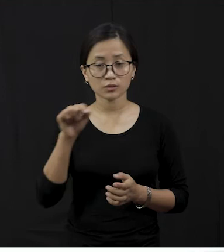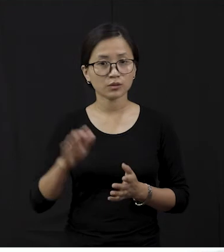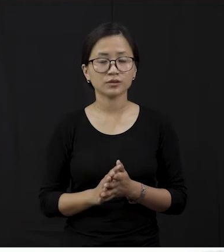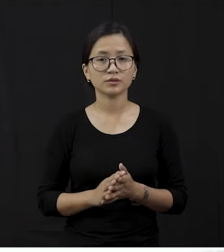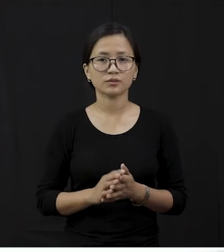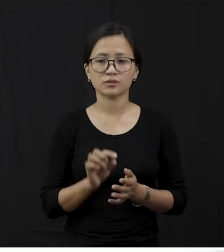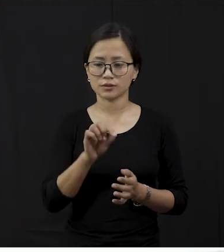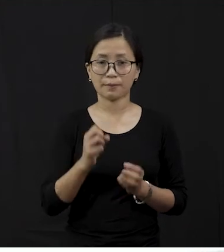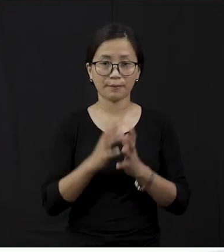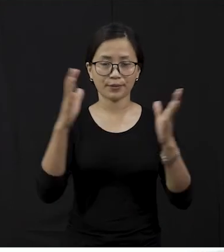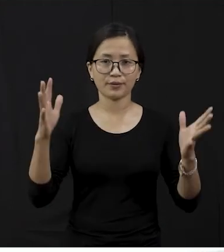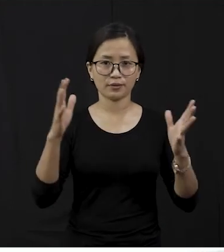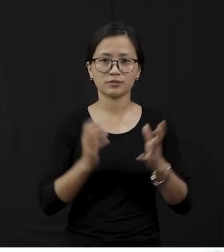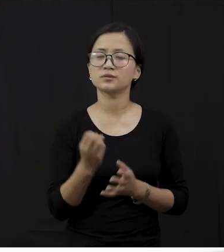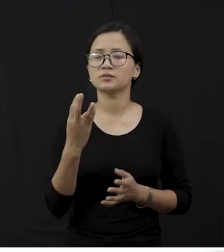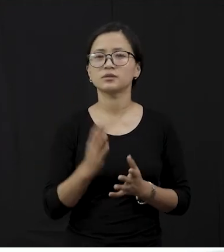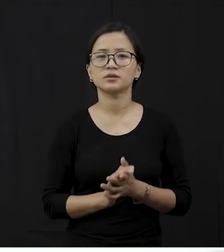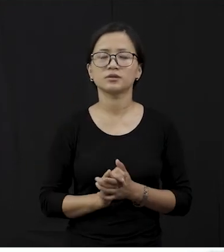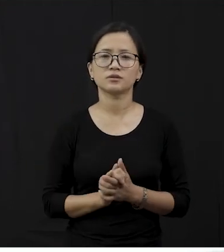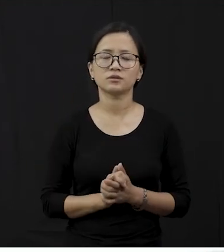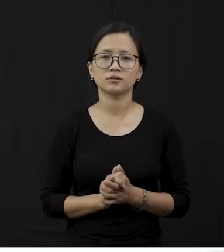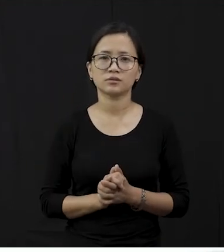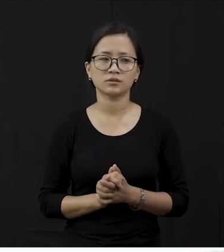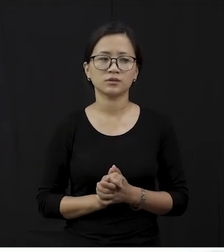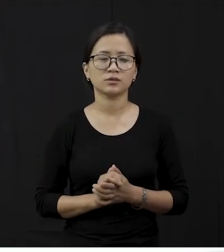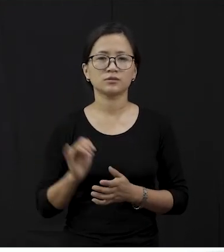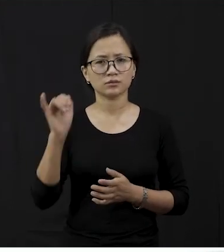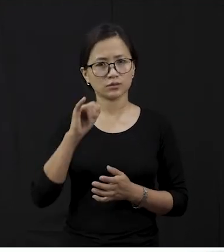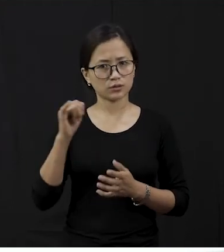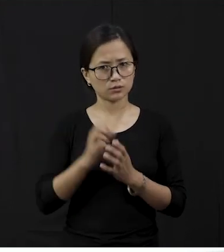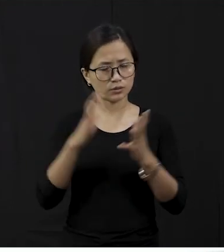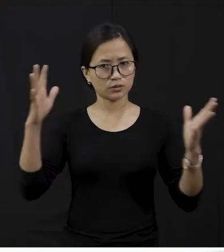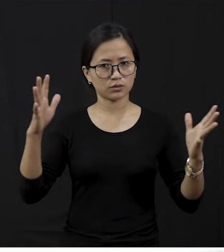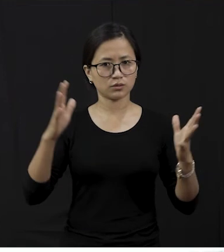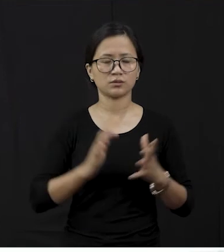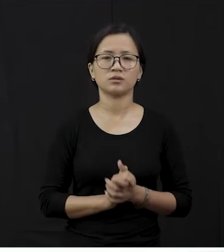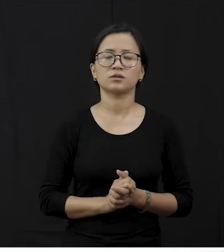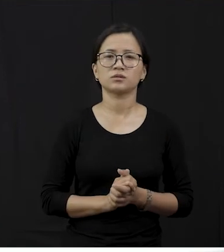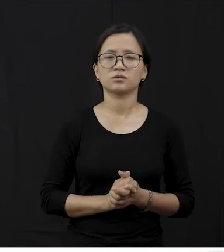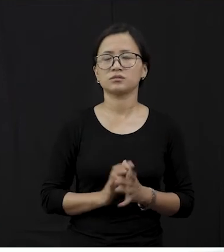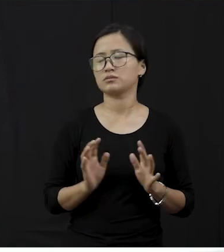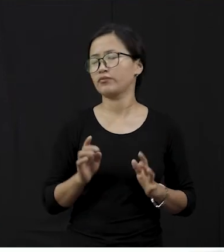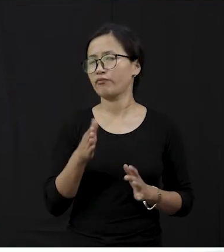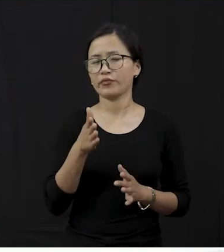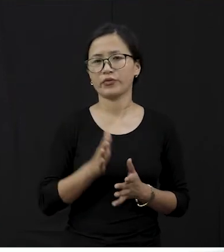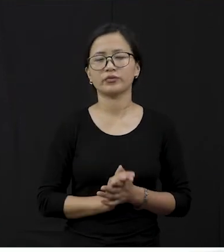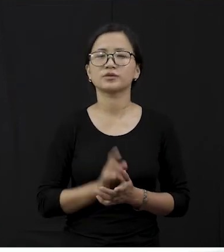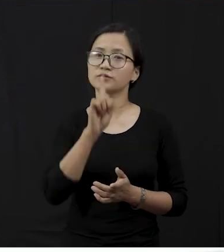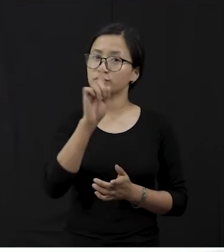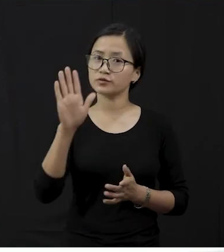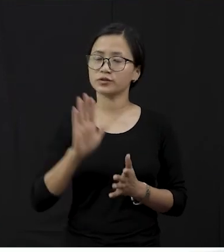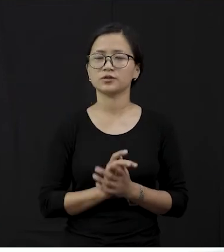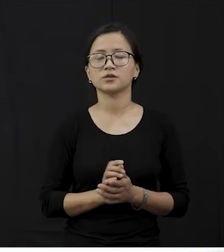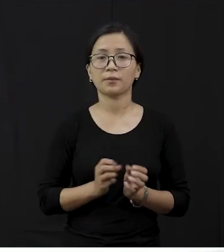15 or 6? Is 6 is bigger? No, it's 15 is the bigger number. Very good.